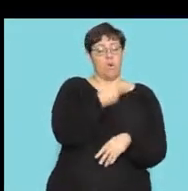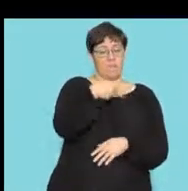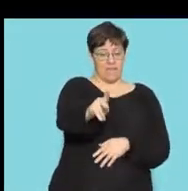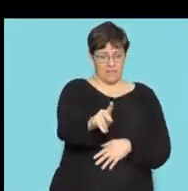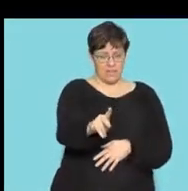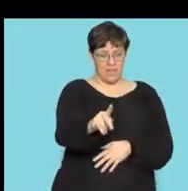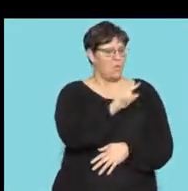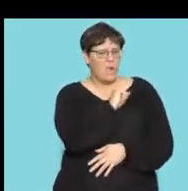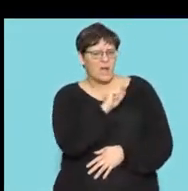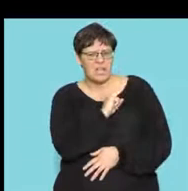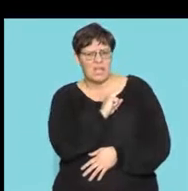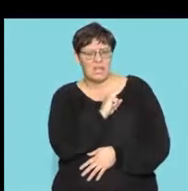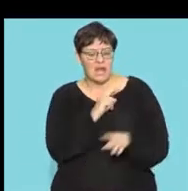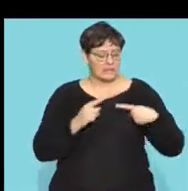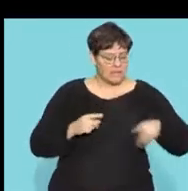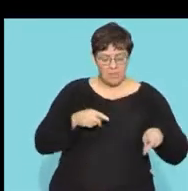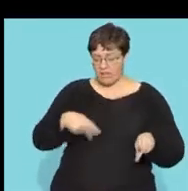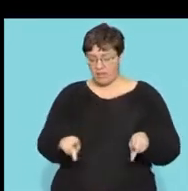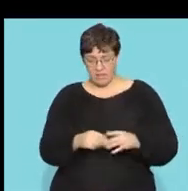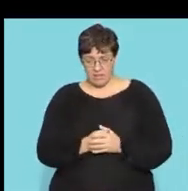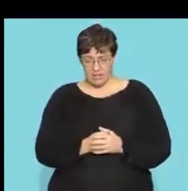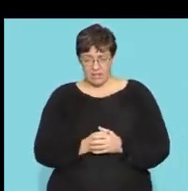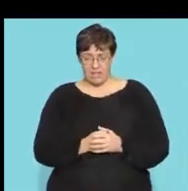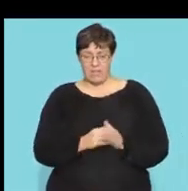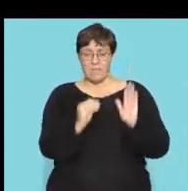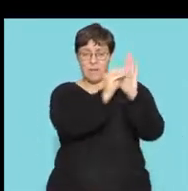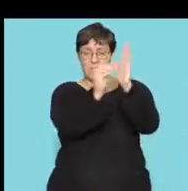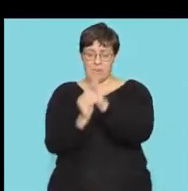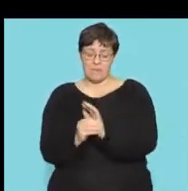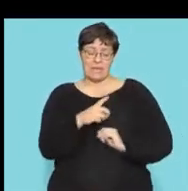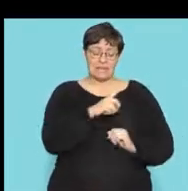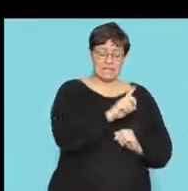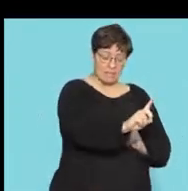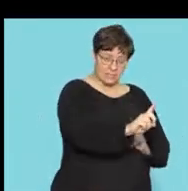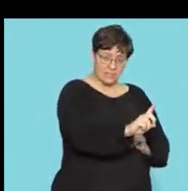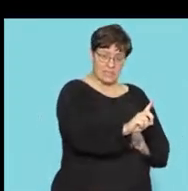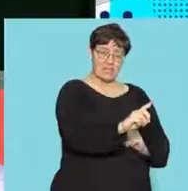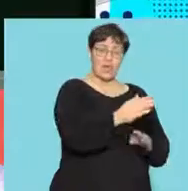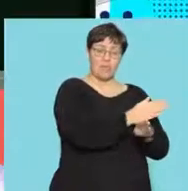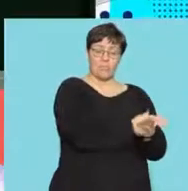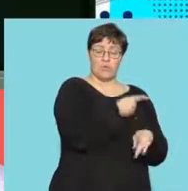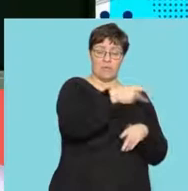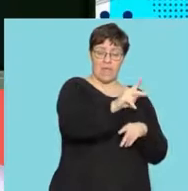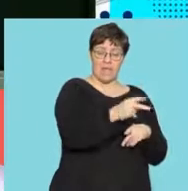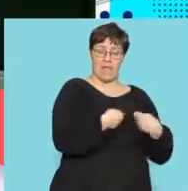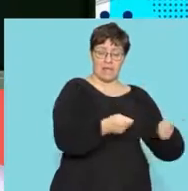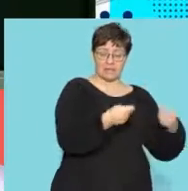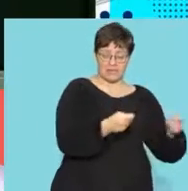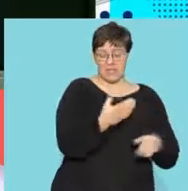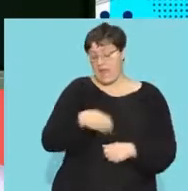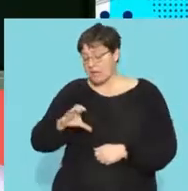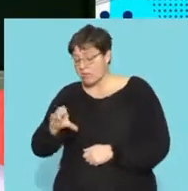what's my double entry? My double entry is a debit to prepaid expenses and a credit